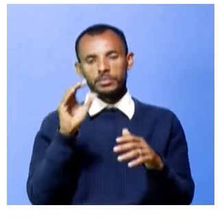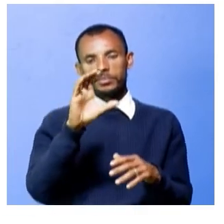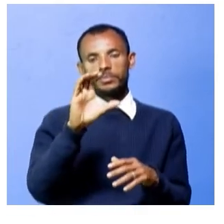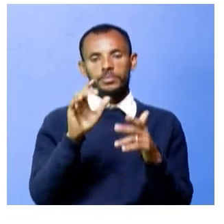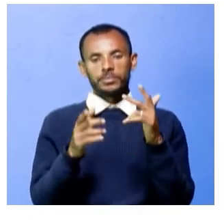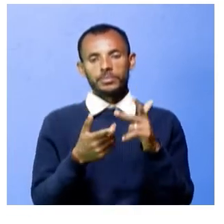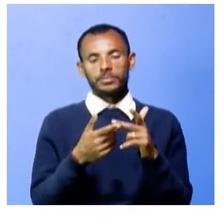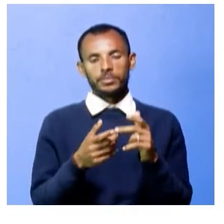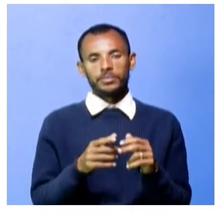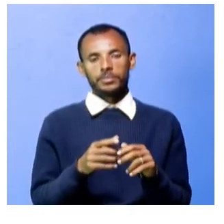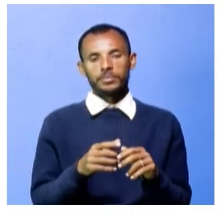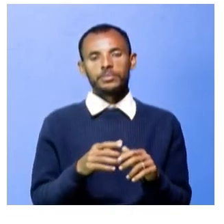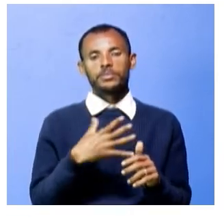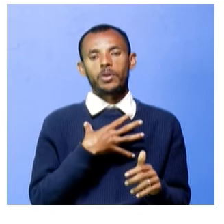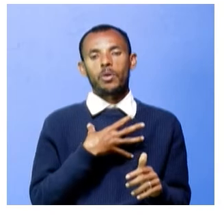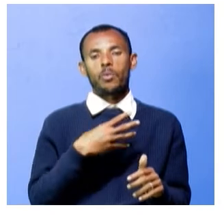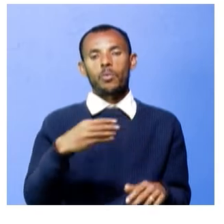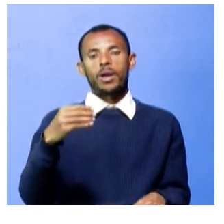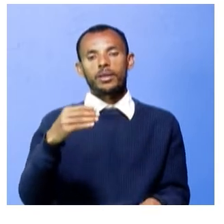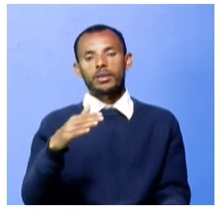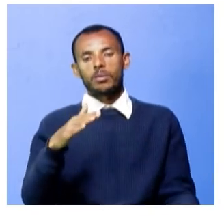The third question is white ball.